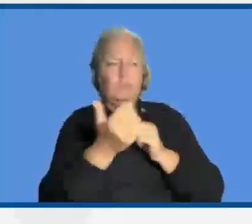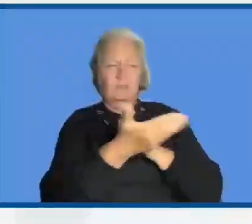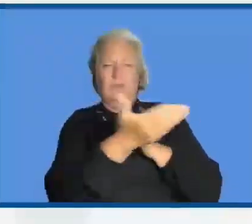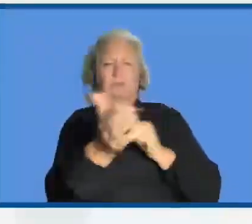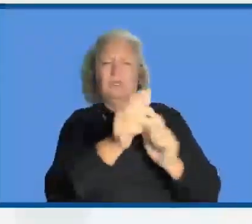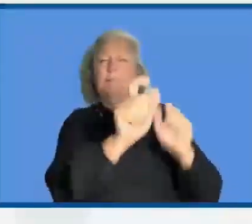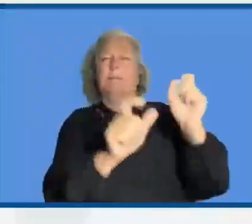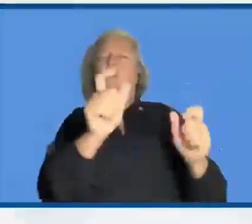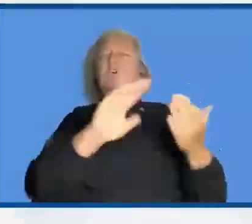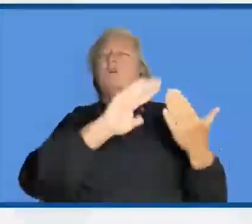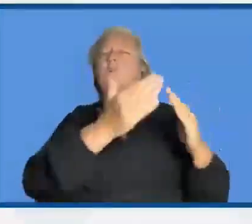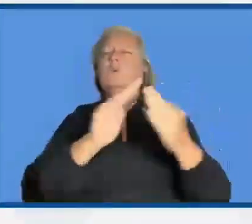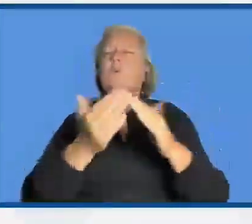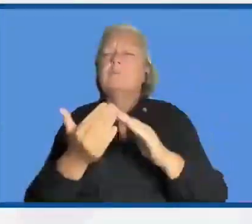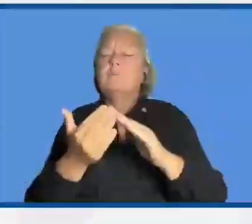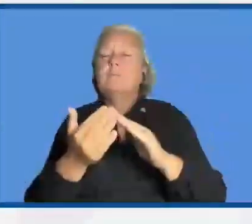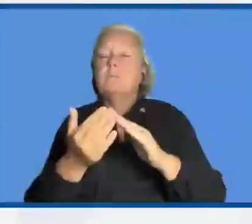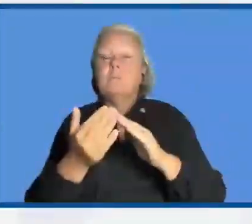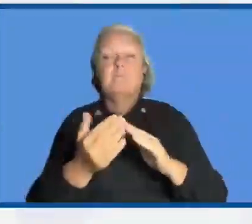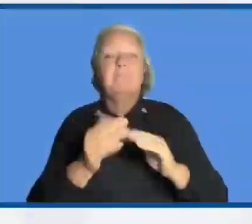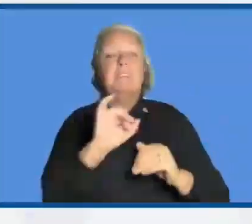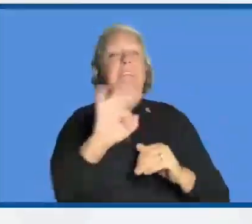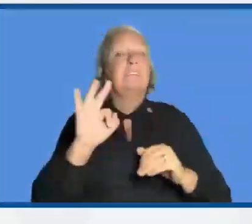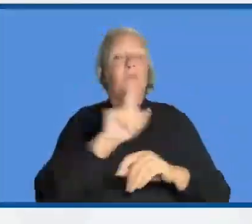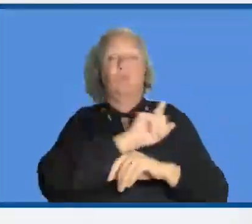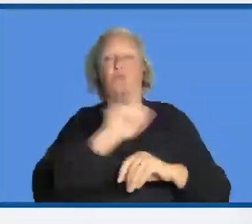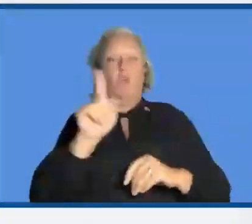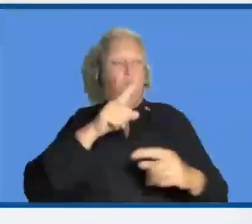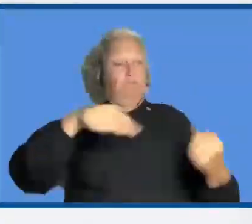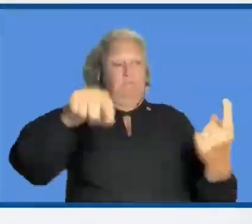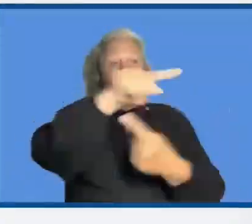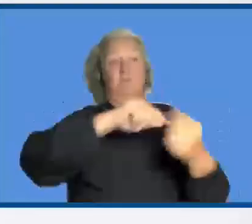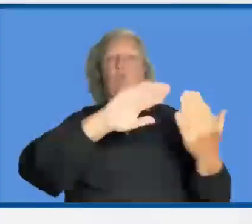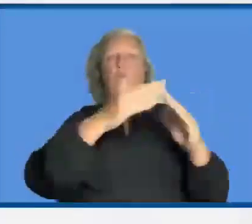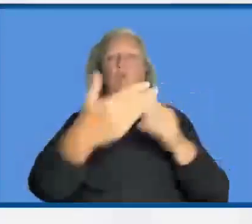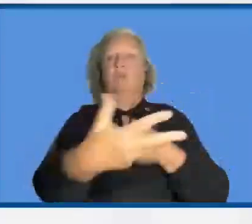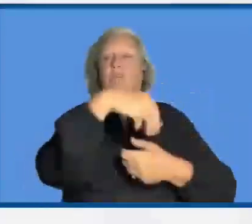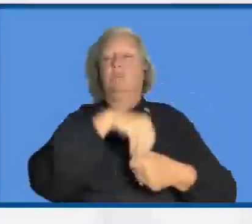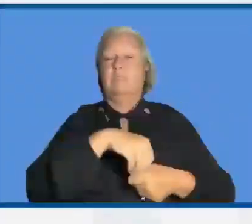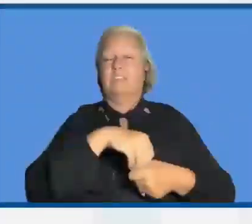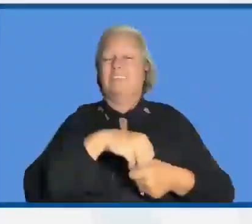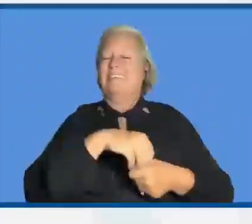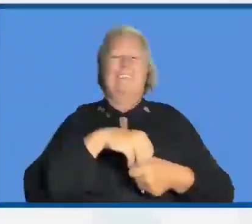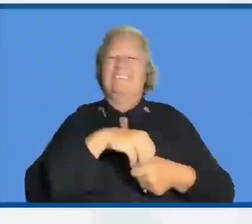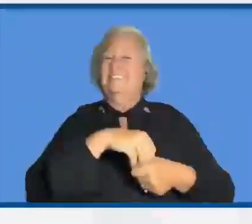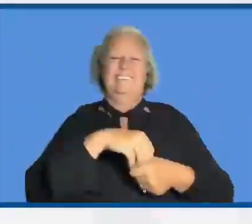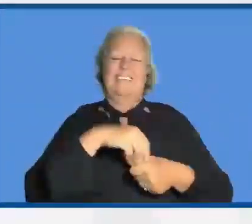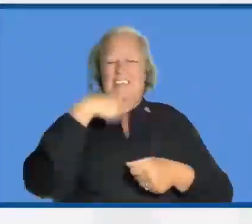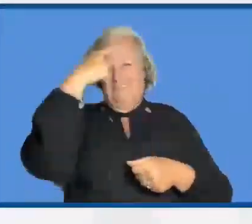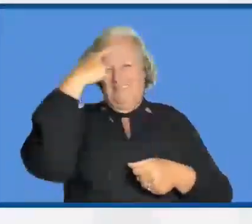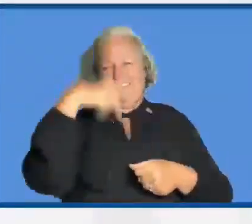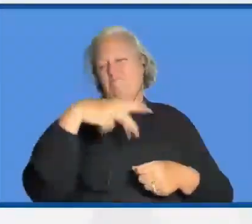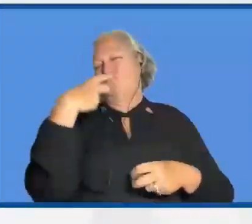It means to me that if there's no social involvement, it will be very difficult to have the impact. Secondly,